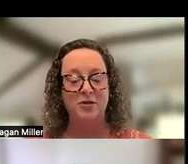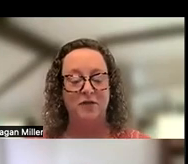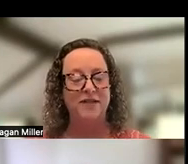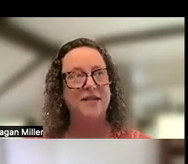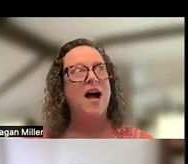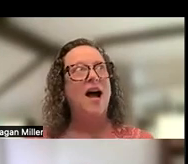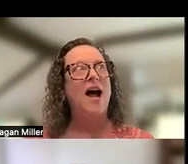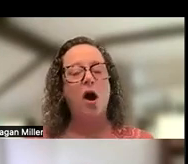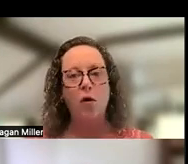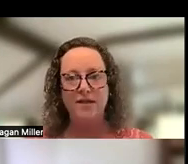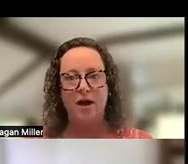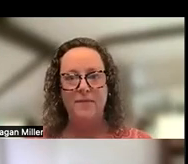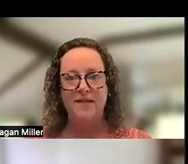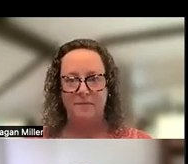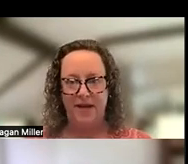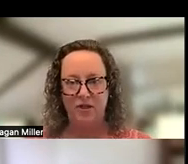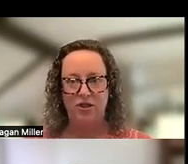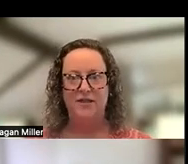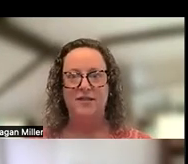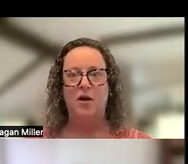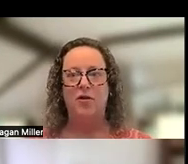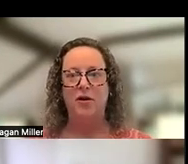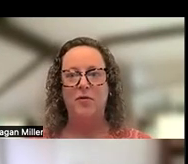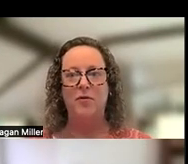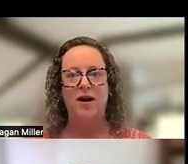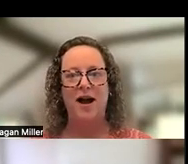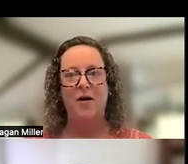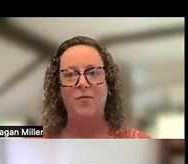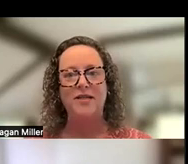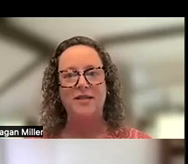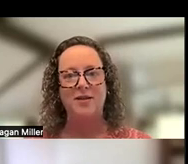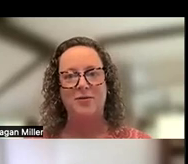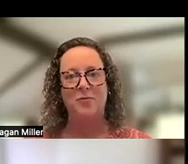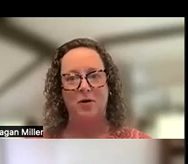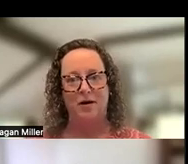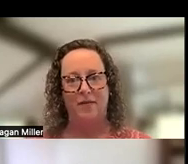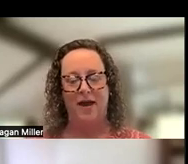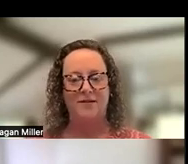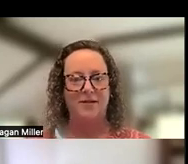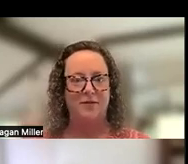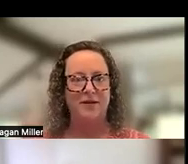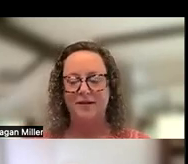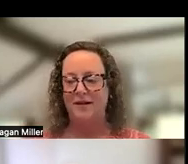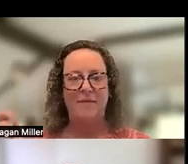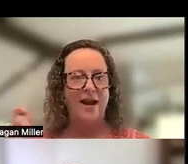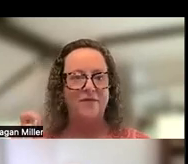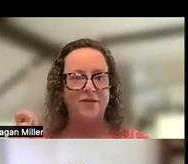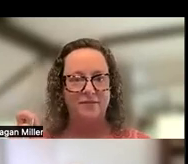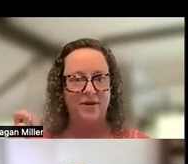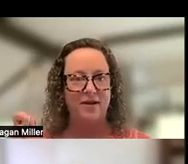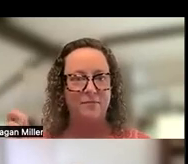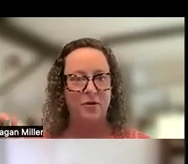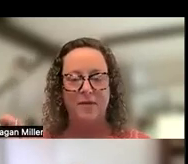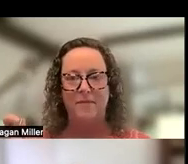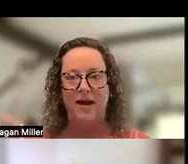and customer service. I hope it taught me some patience, although I always continue to work on that. So I may have